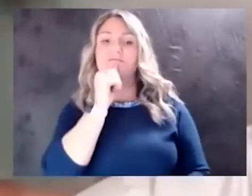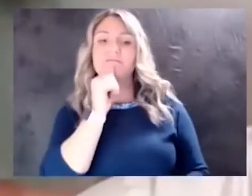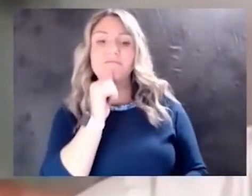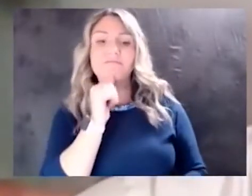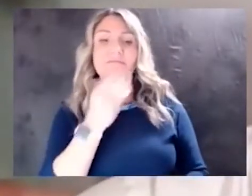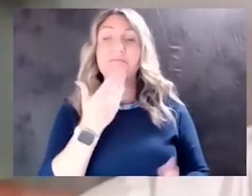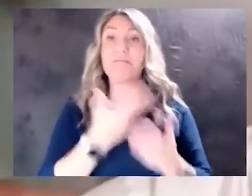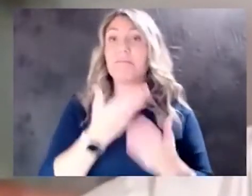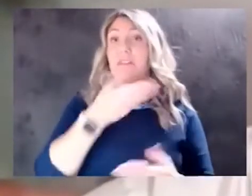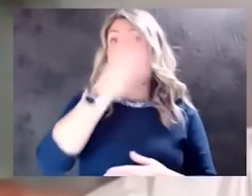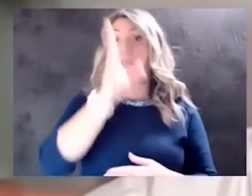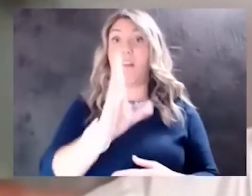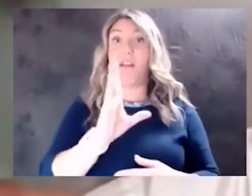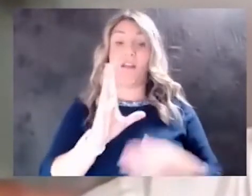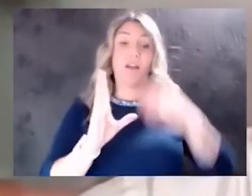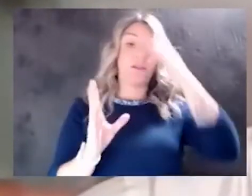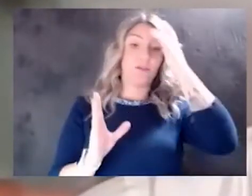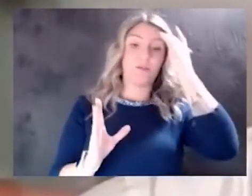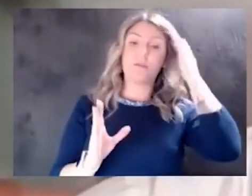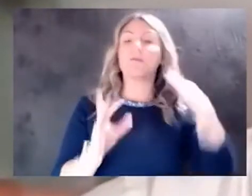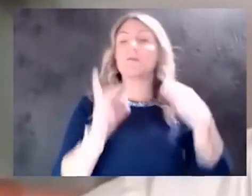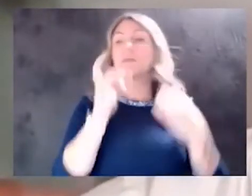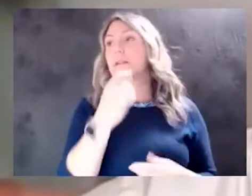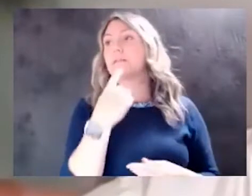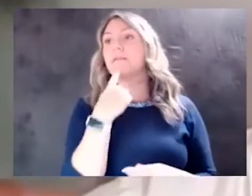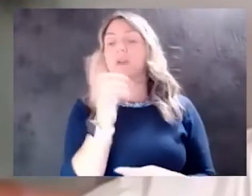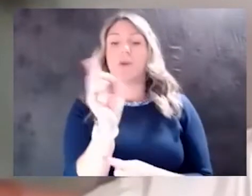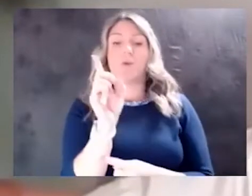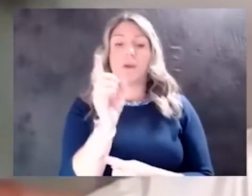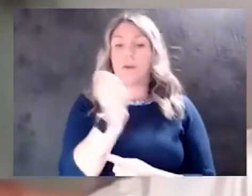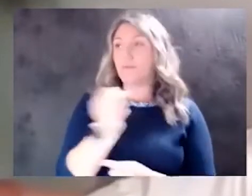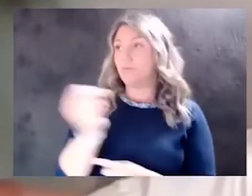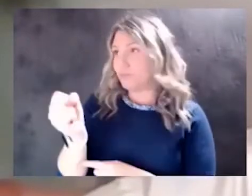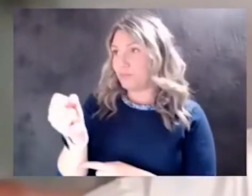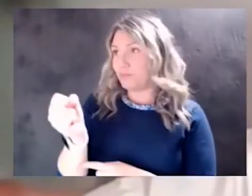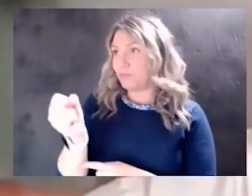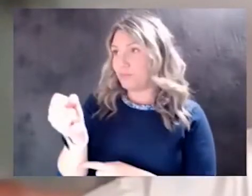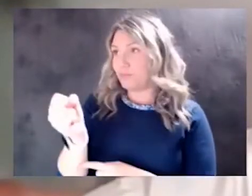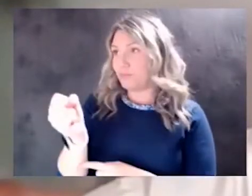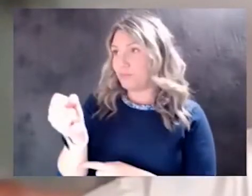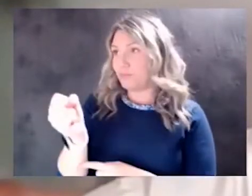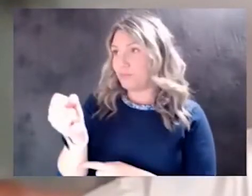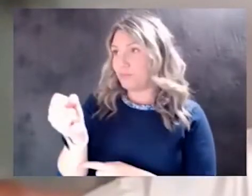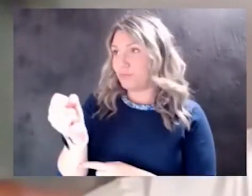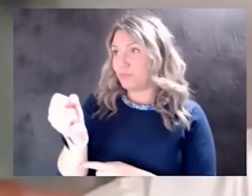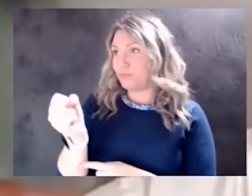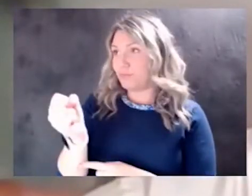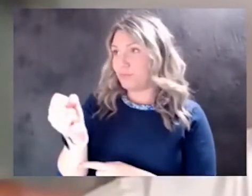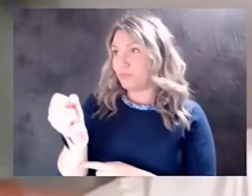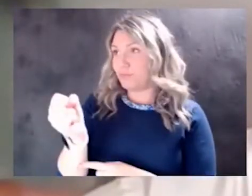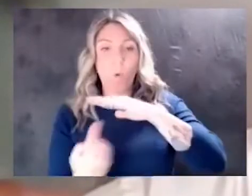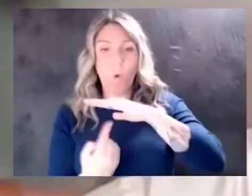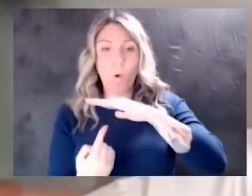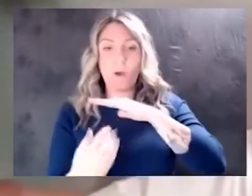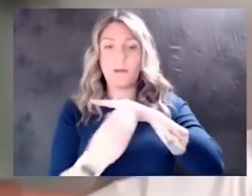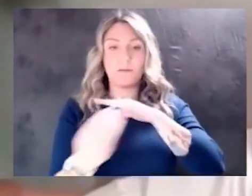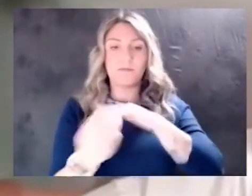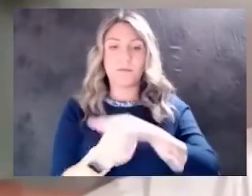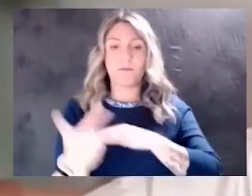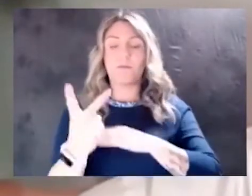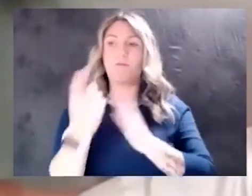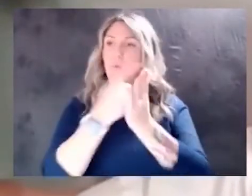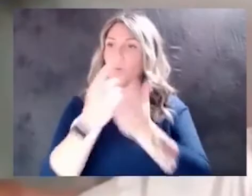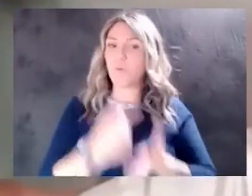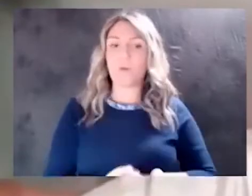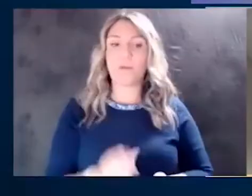God that it wasn't like severe where they had to be in the hospital. They just had to be quarantined. To see how they